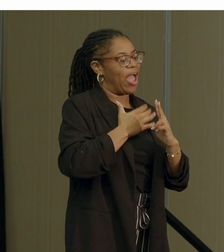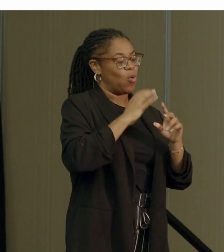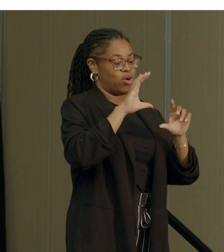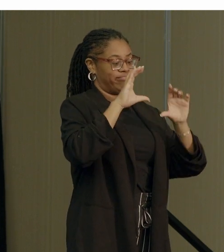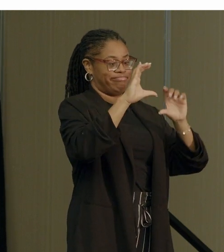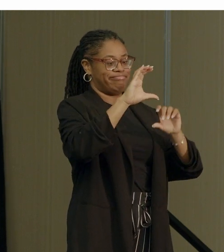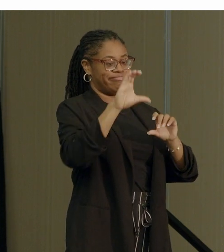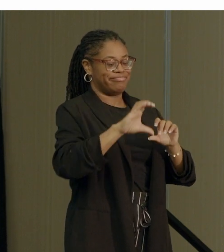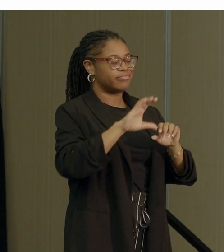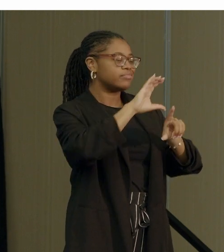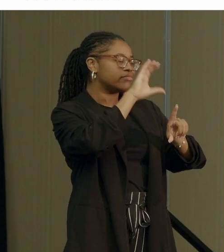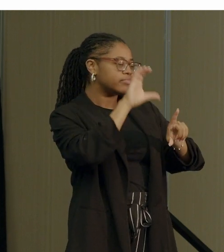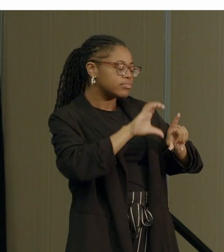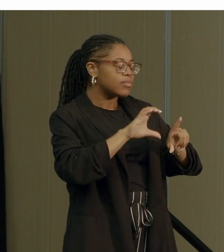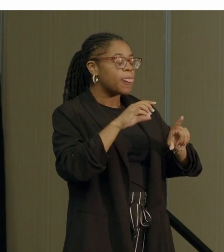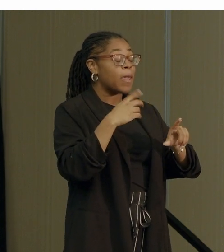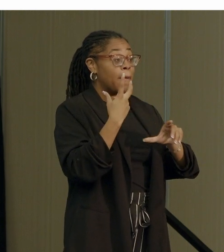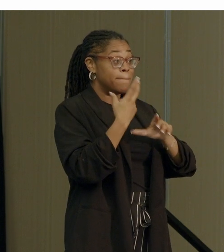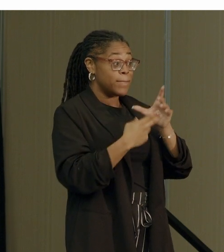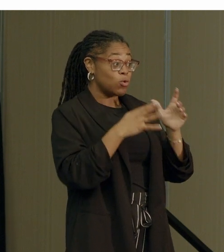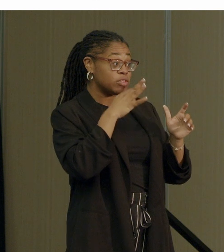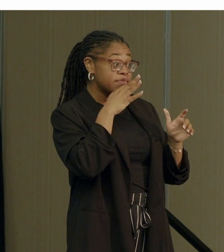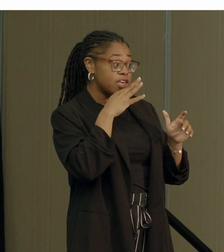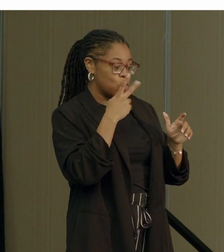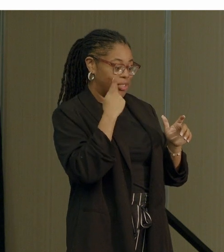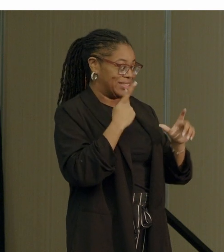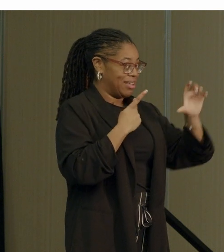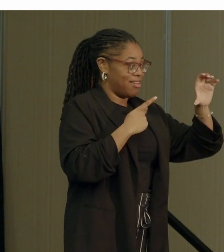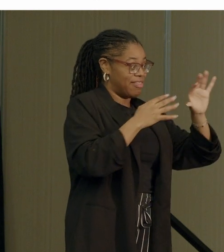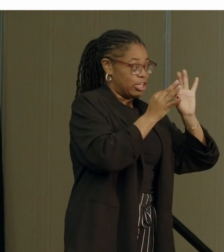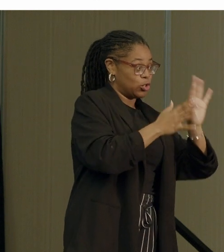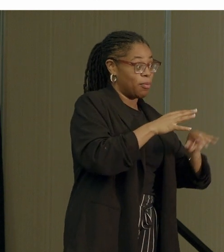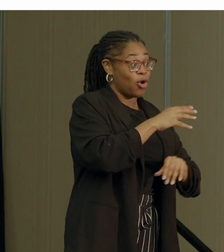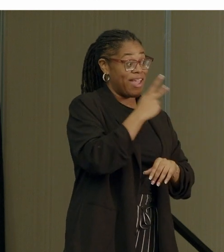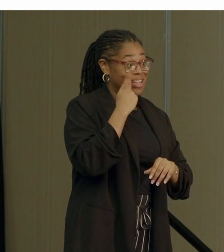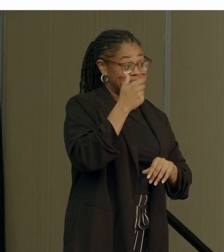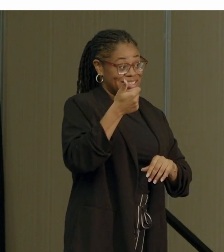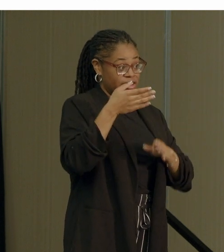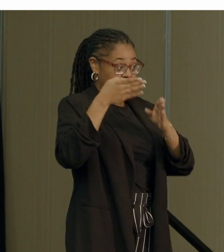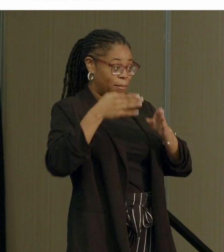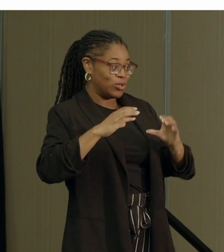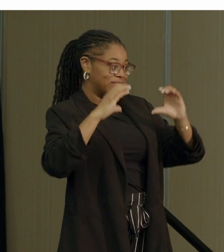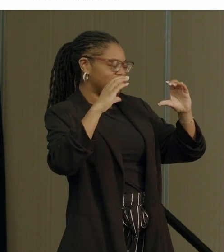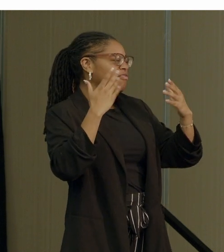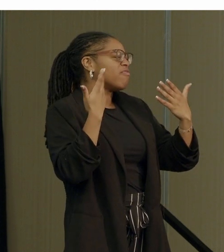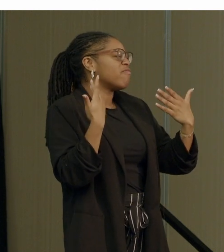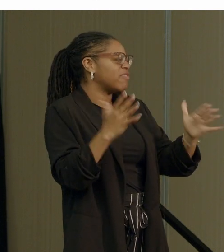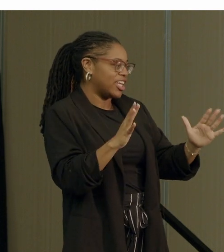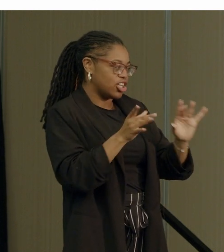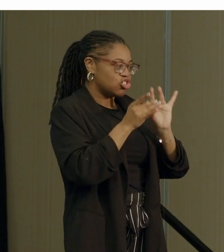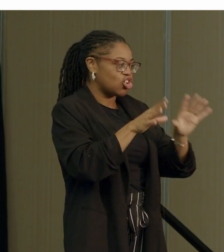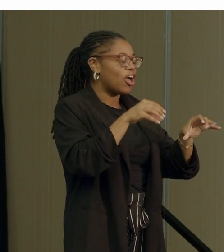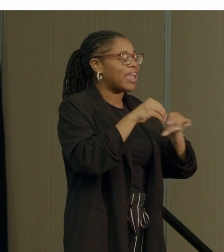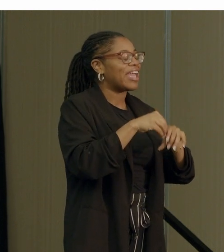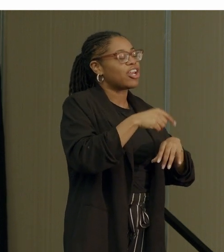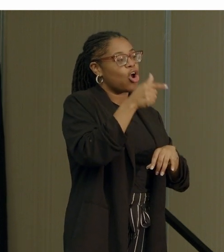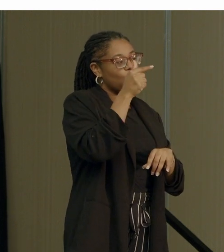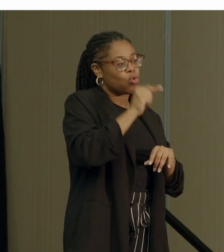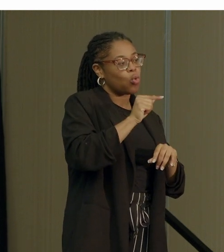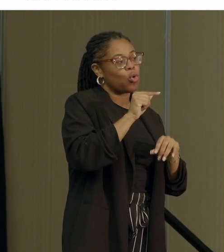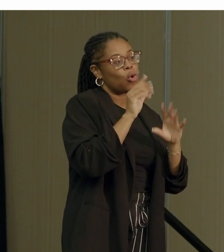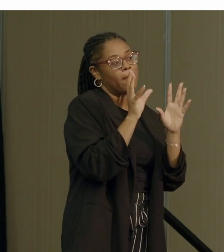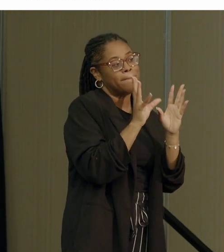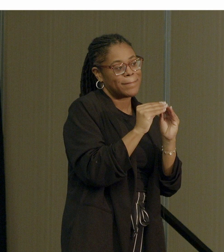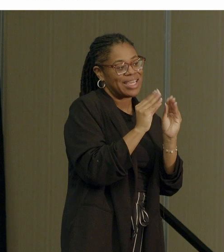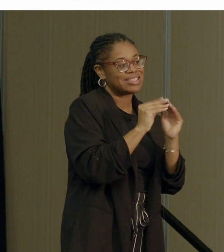an interpreter spoke, both of the videos would be shown? I'm really happy to announce that this has been launched into our Google Meet product. You can access this